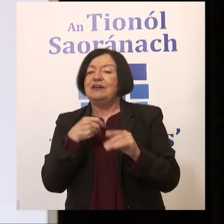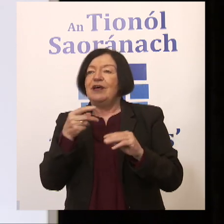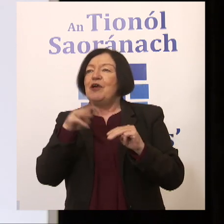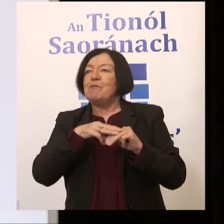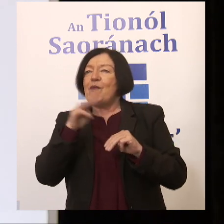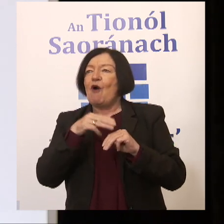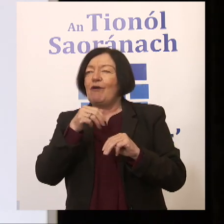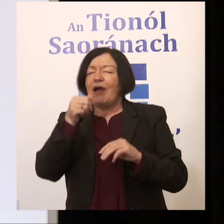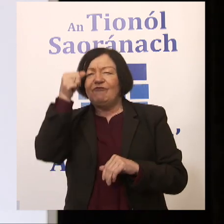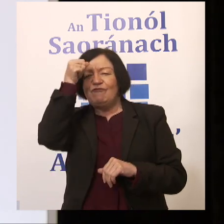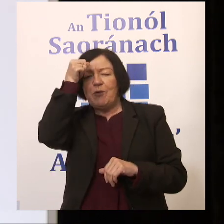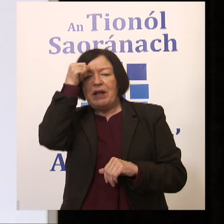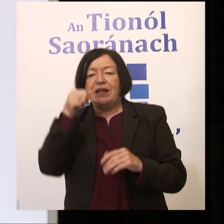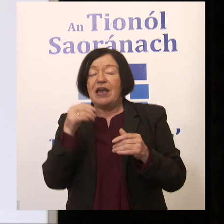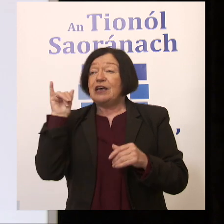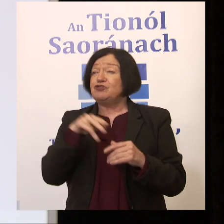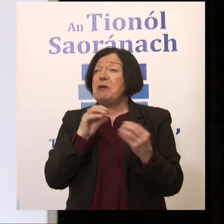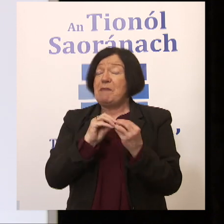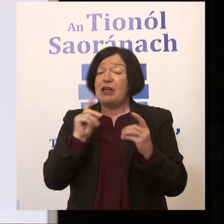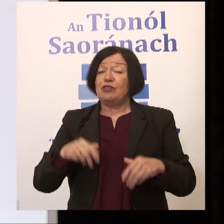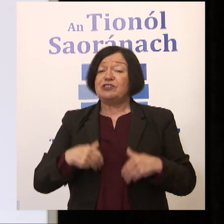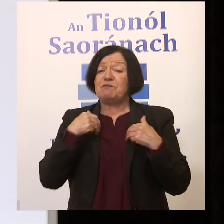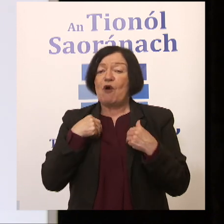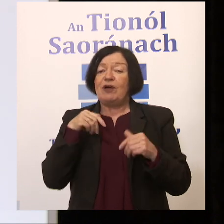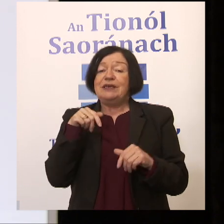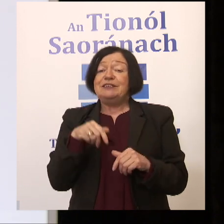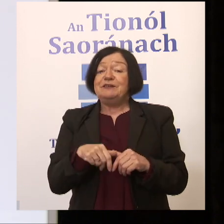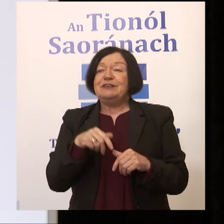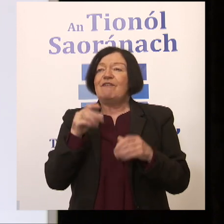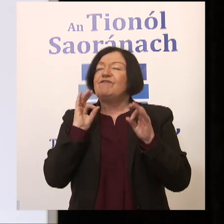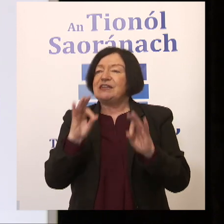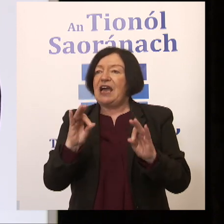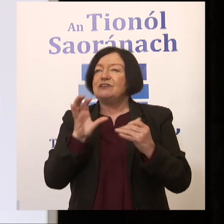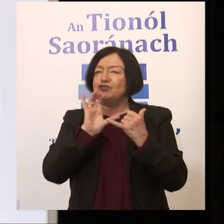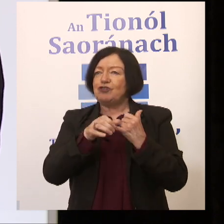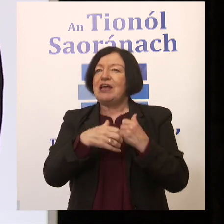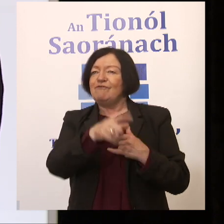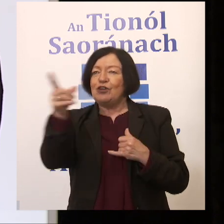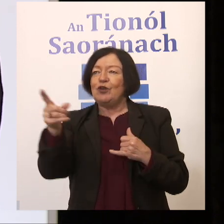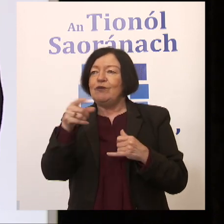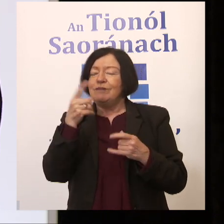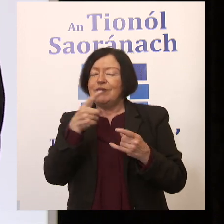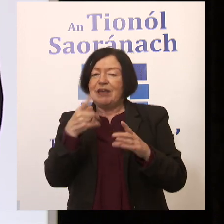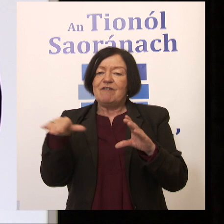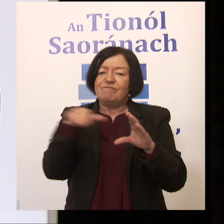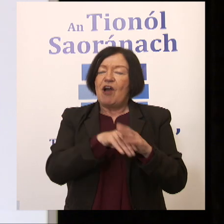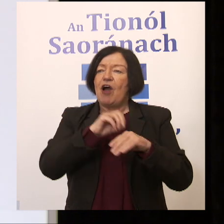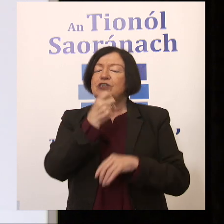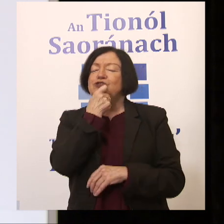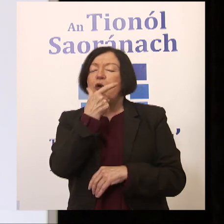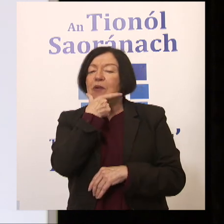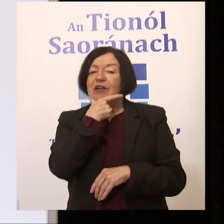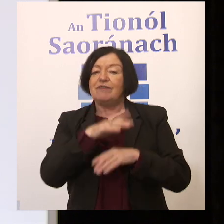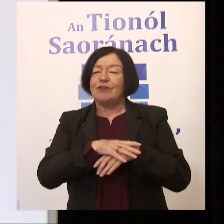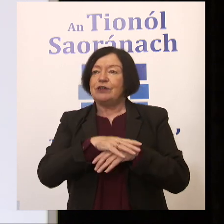more acquainted, and as Jim I think said this morning, this is really a fantastic chance for you to make your mark on Dublin